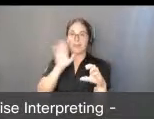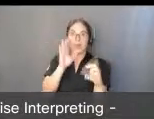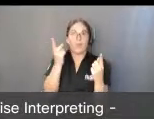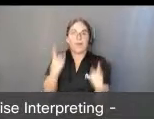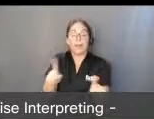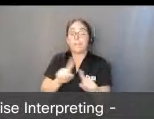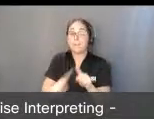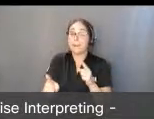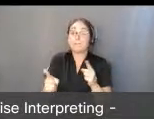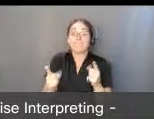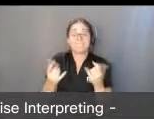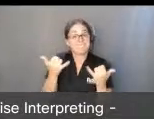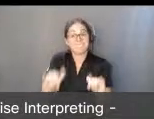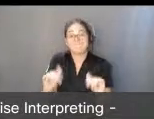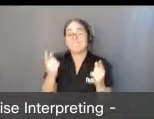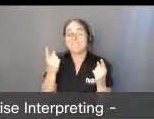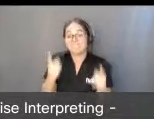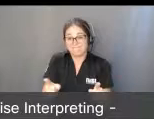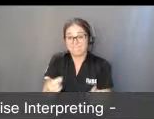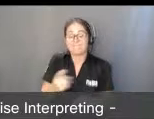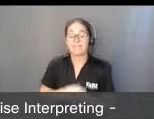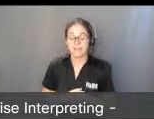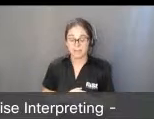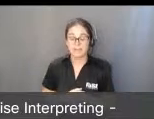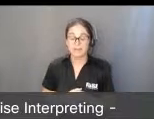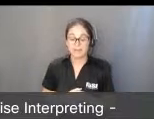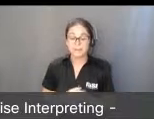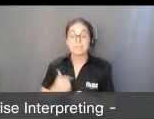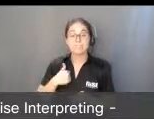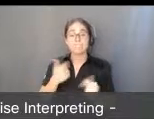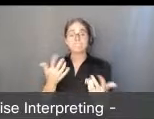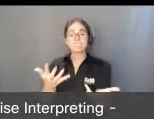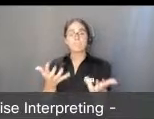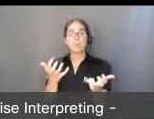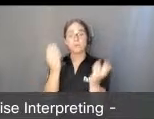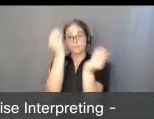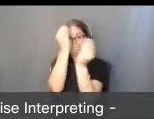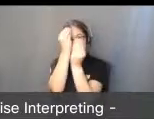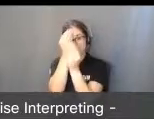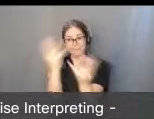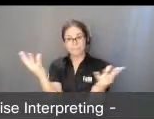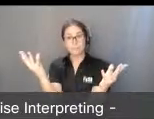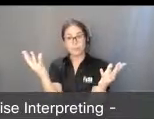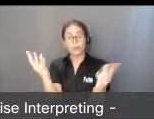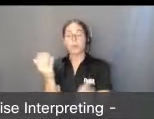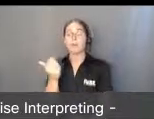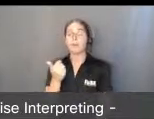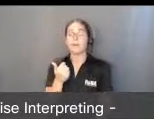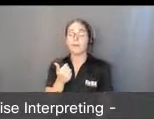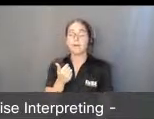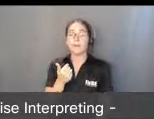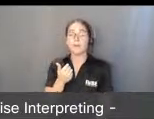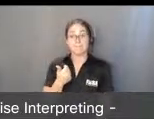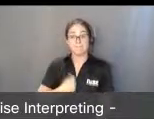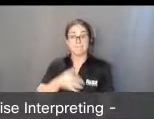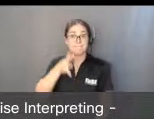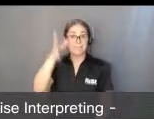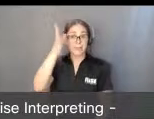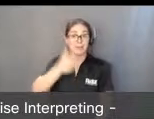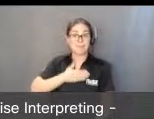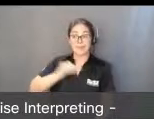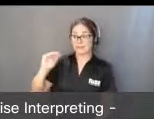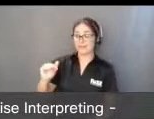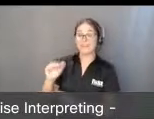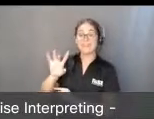here. And so as I wanted to let everybody know that as a parent of an eighth grade child